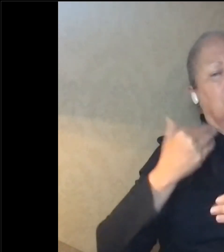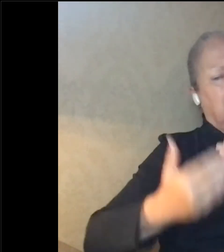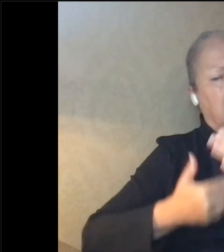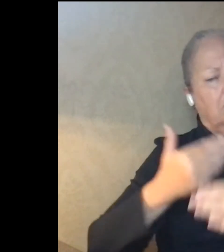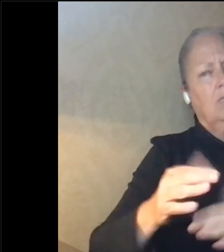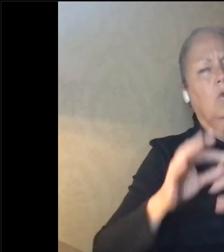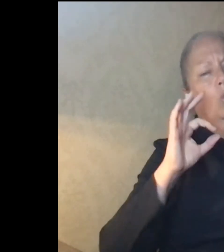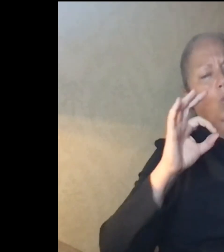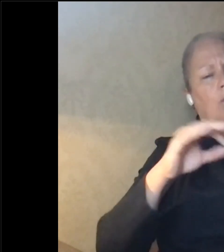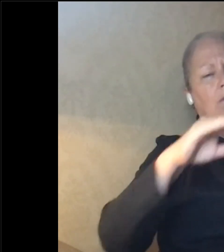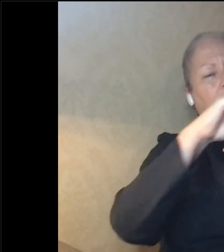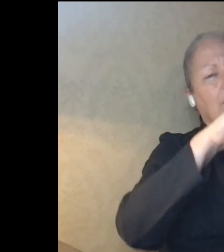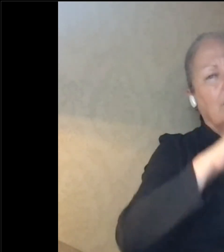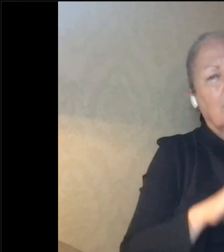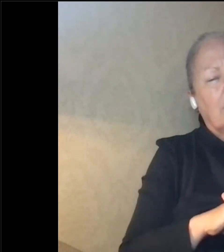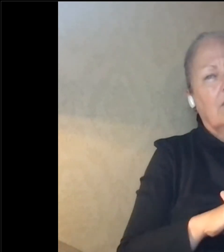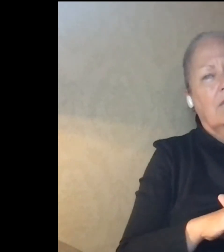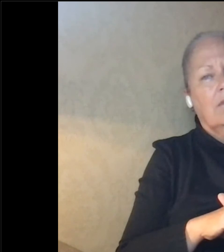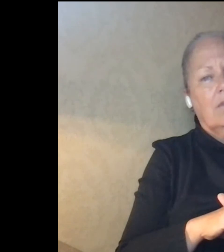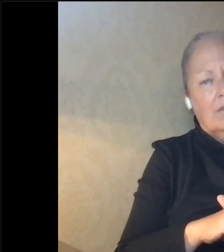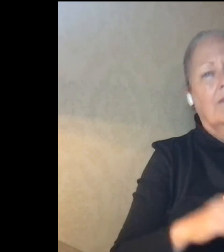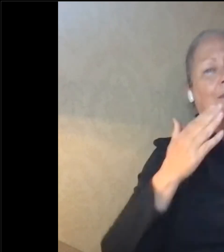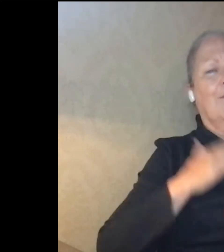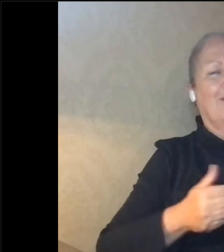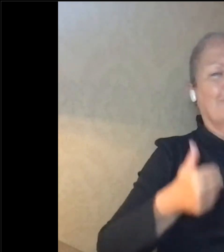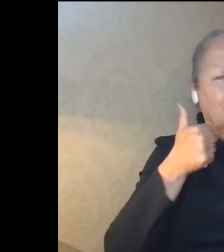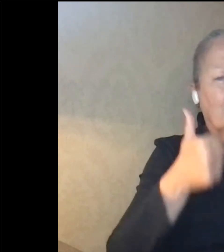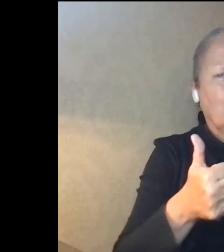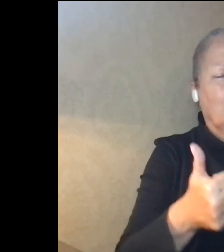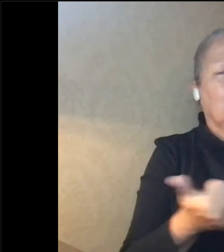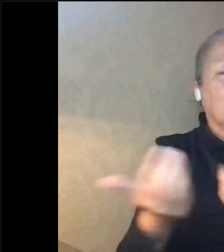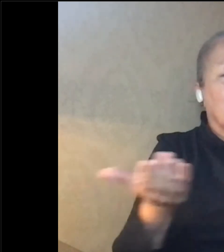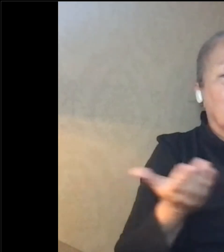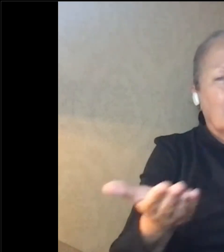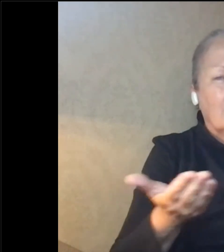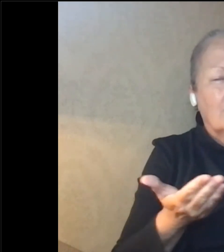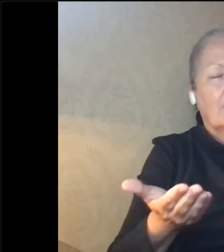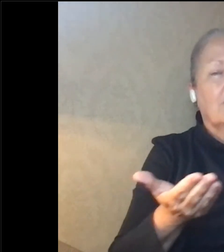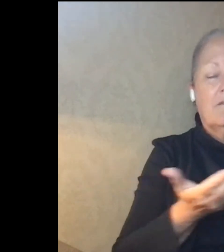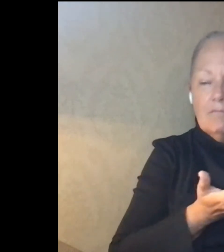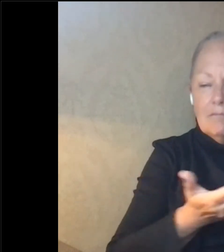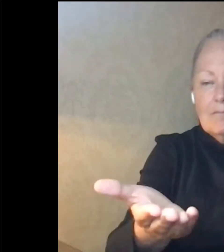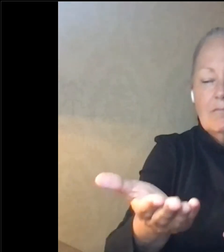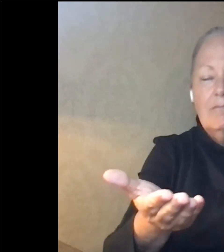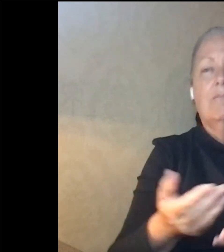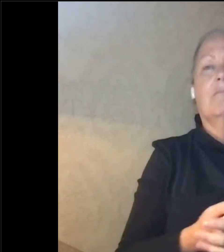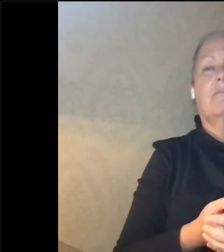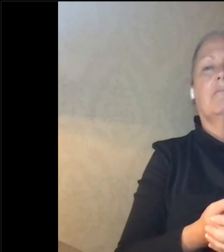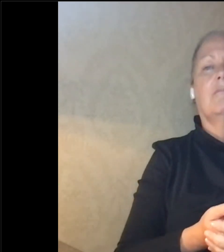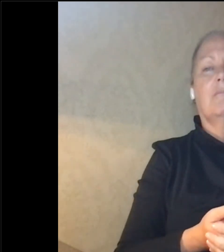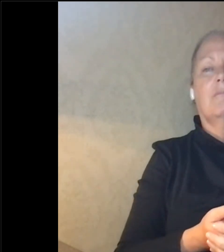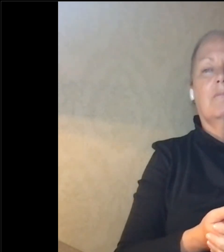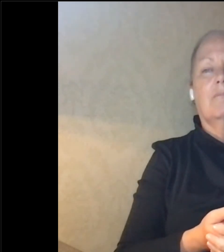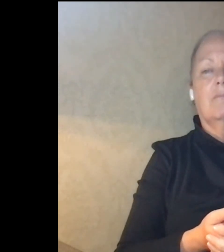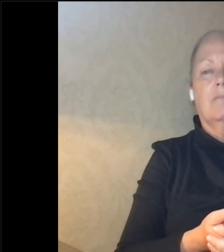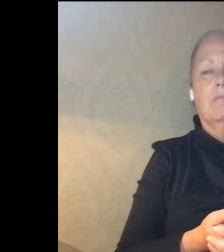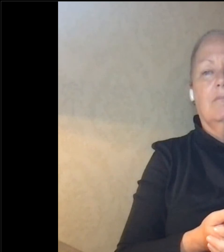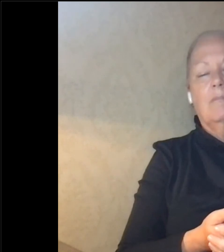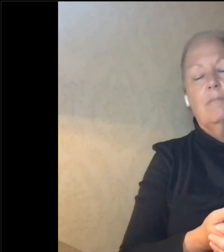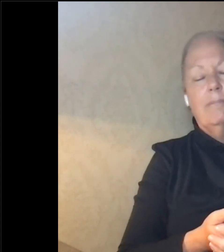to have services. I think this will bring a real system devices. So